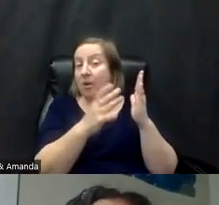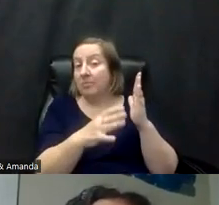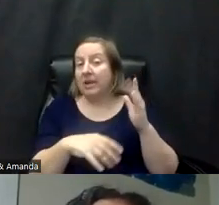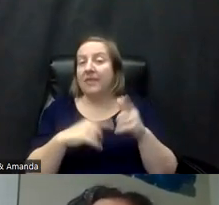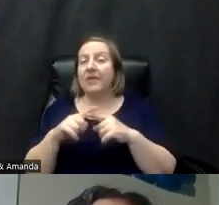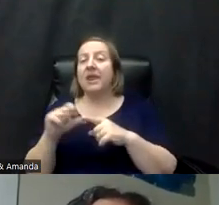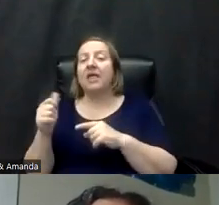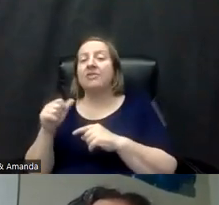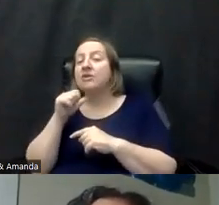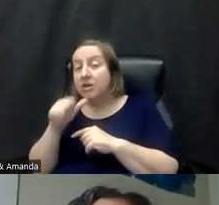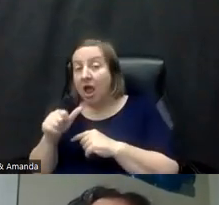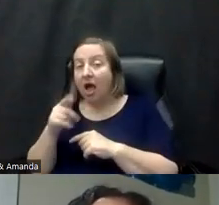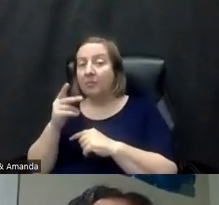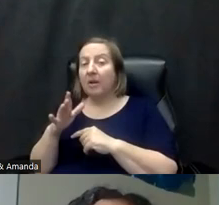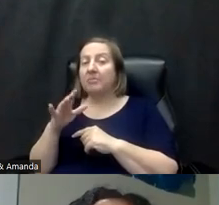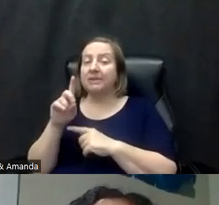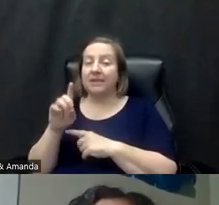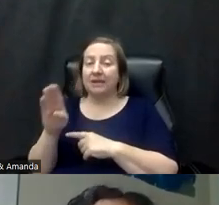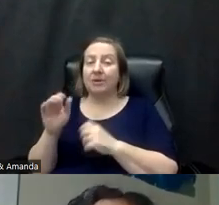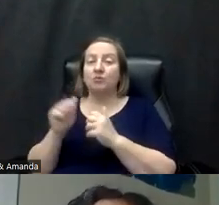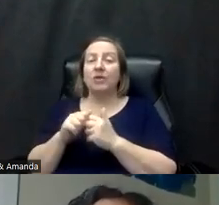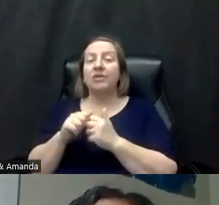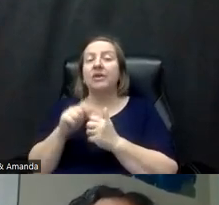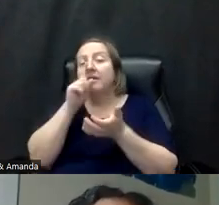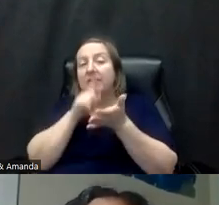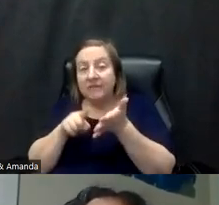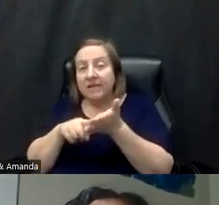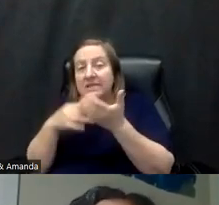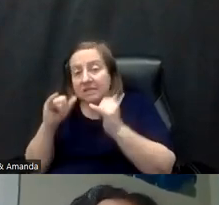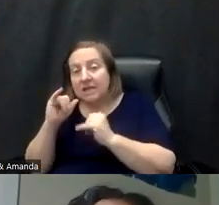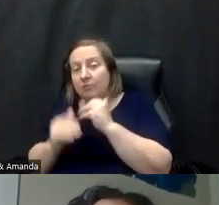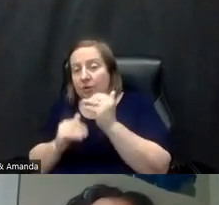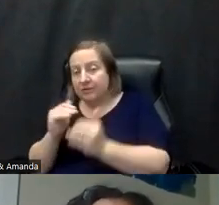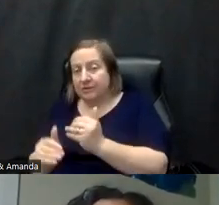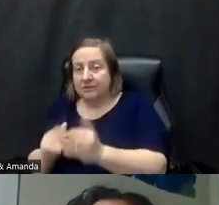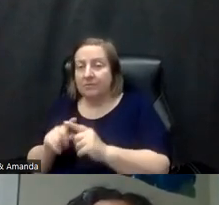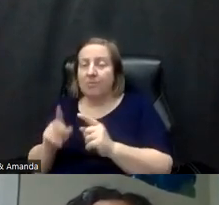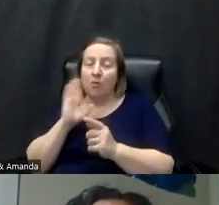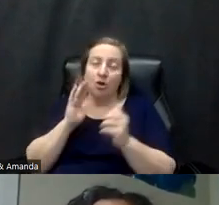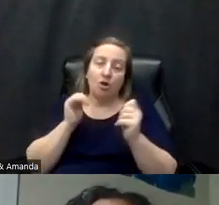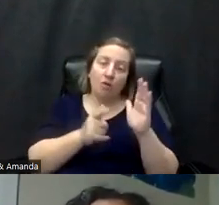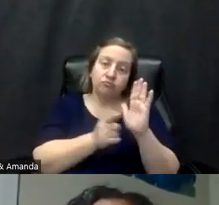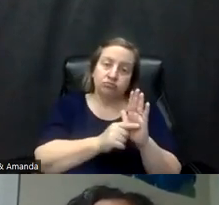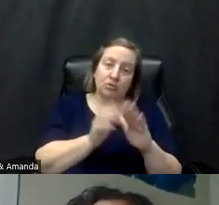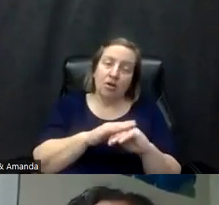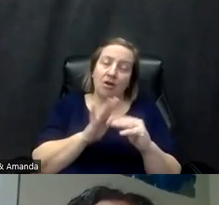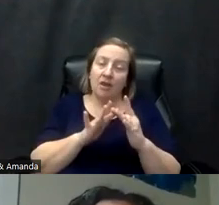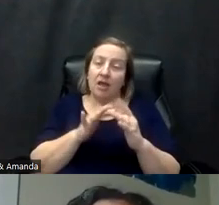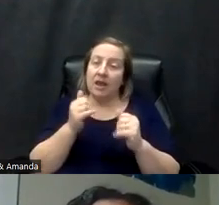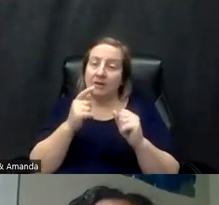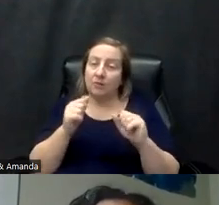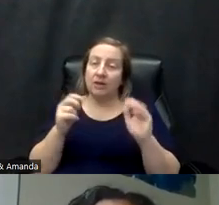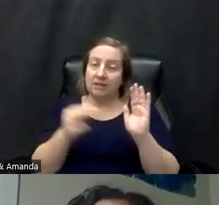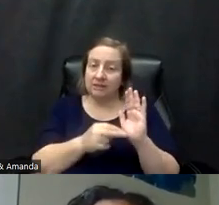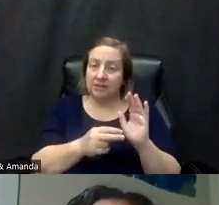non-public database that has all the investigations that are in process. But everything is going to be published online for anyone to see. There's